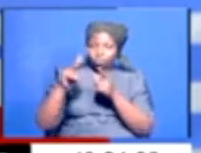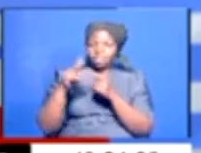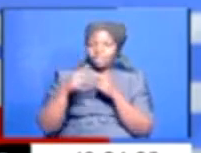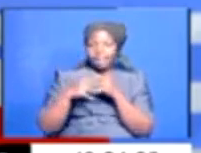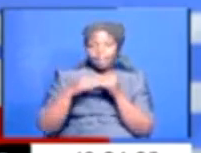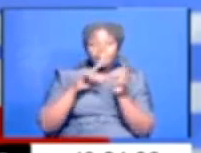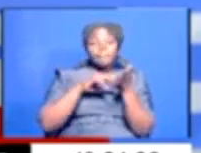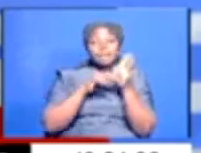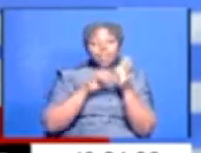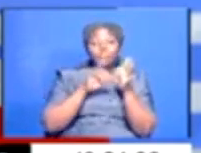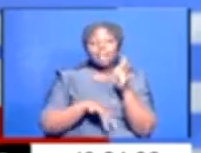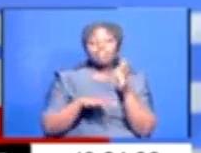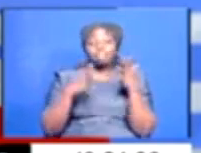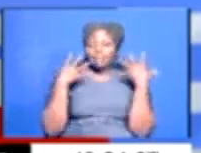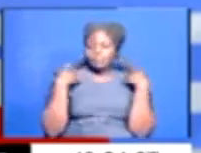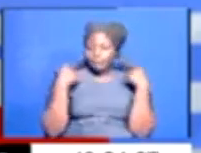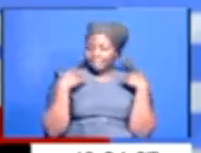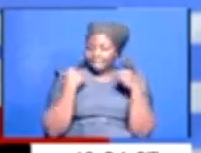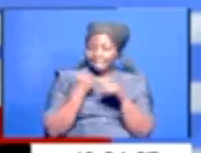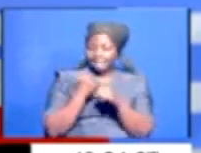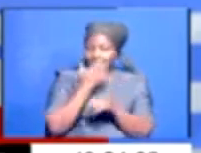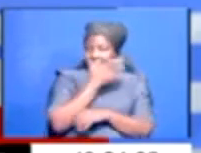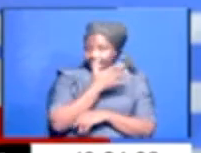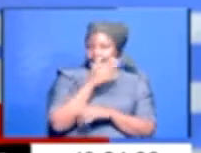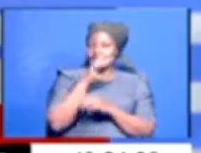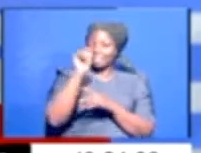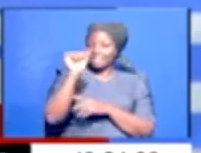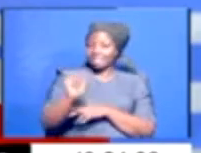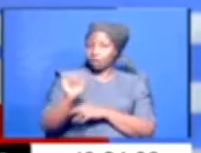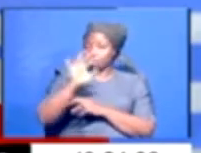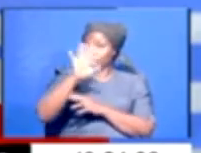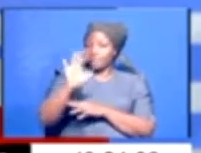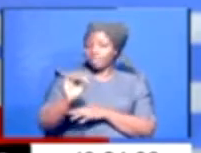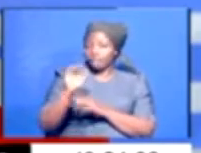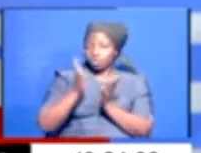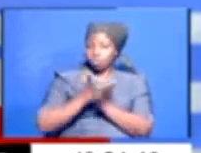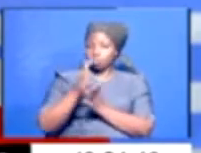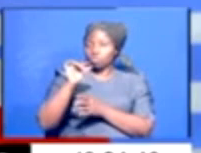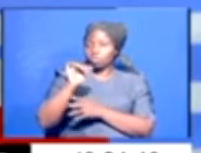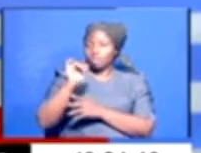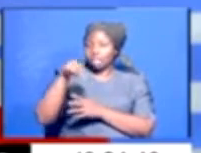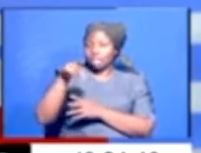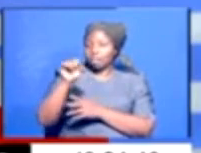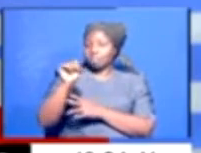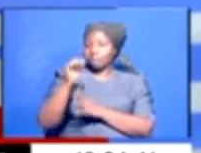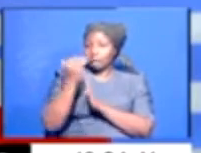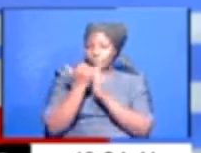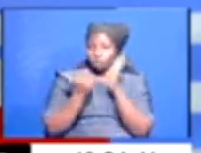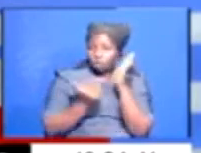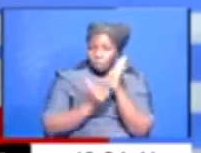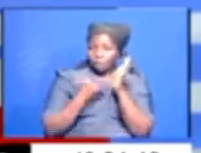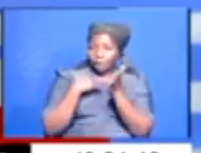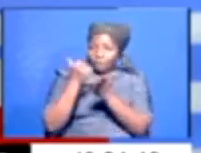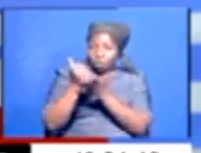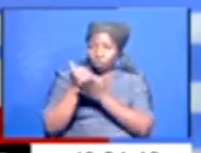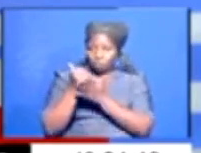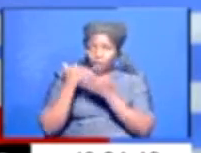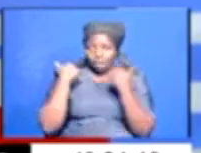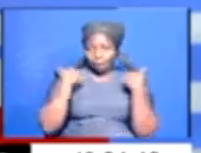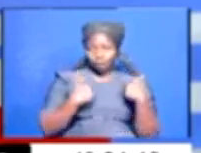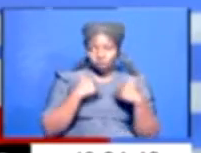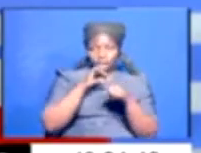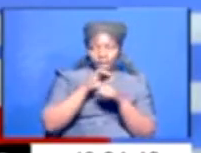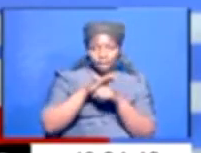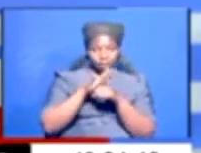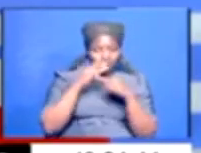that I did in South Africa through GAPS program has helped me a lot. And what I know is that after the end of